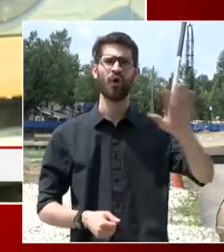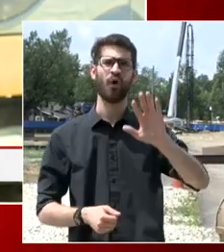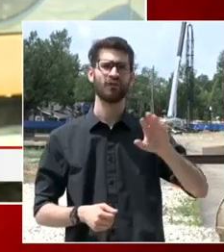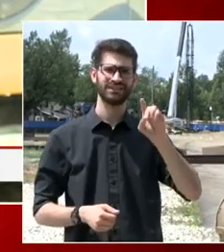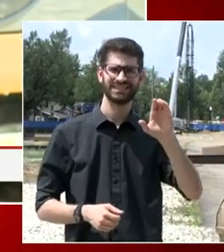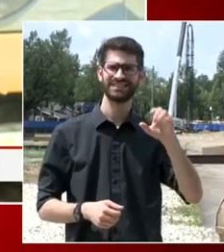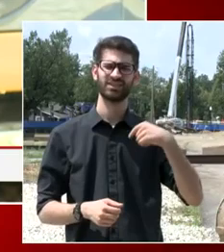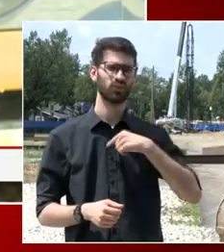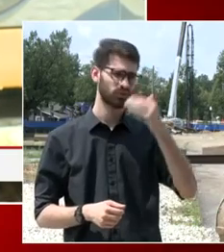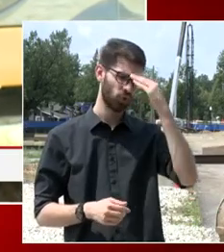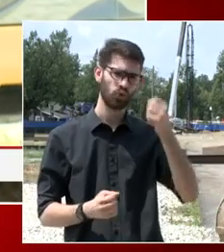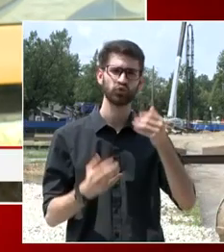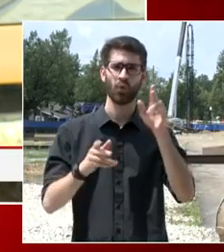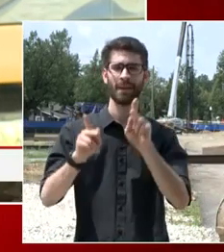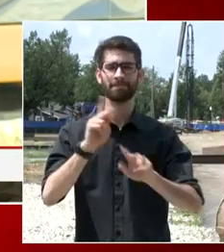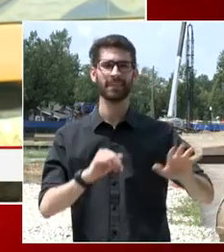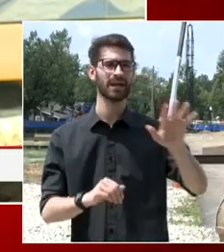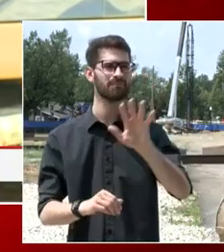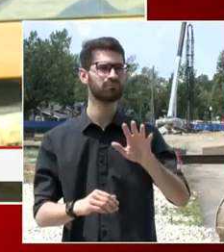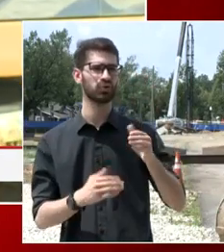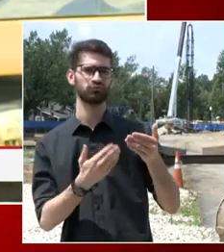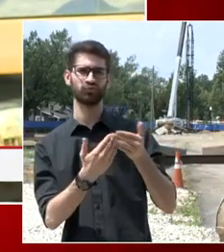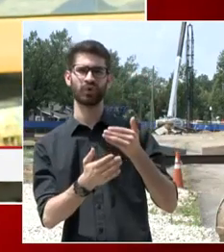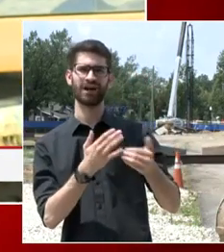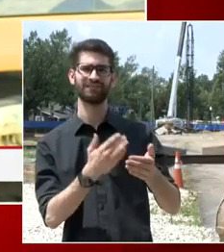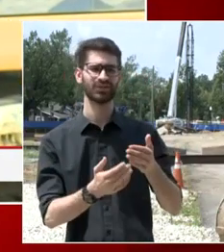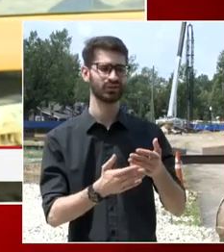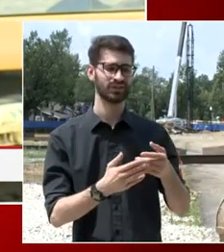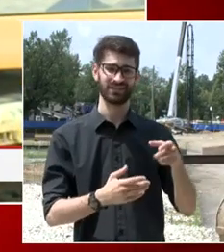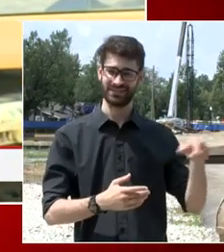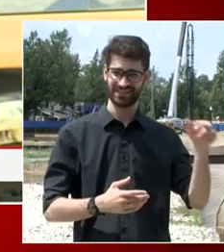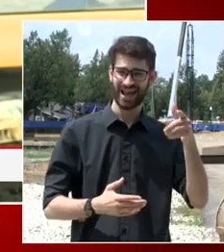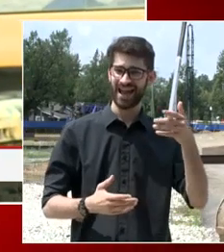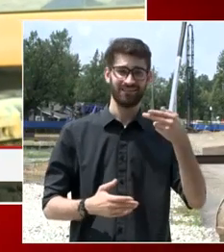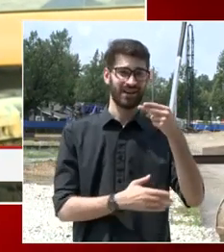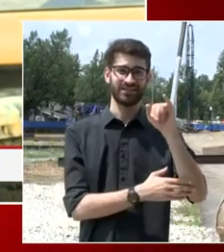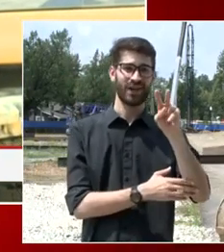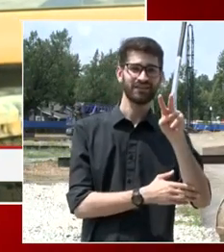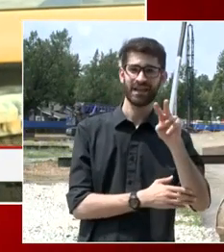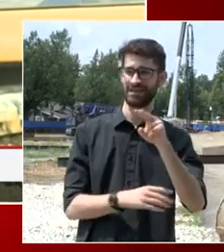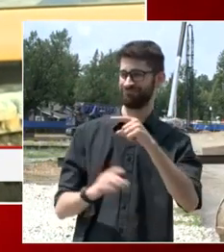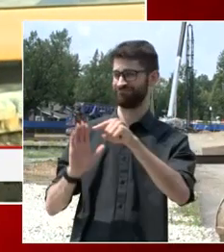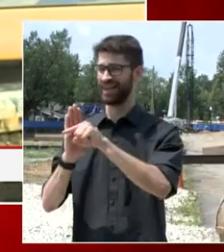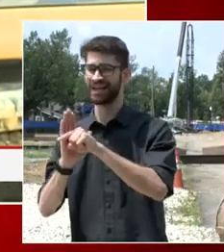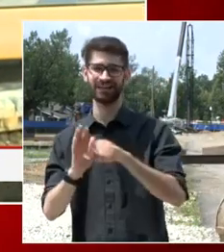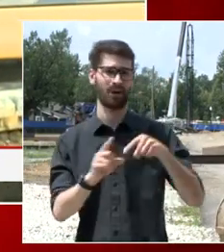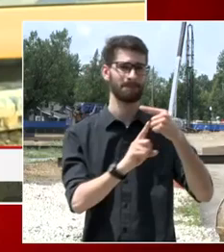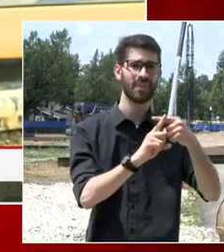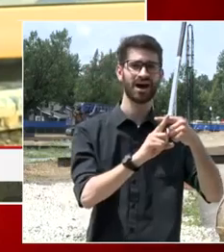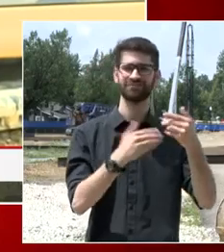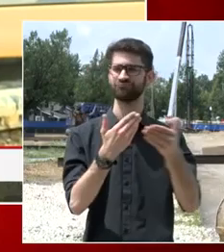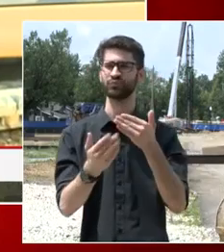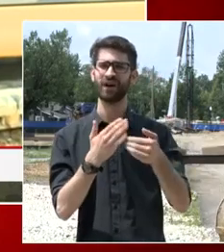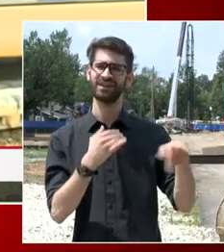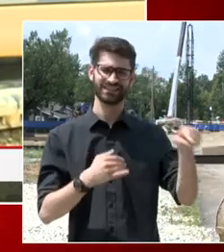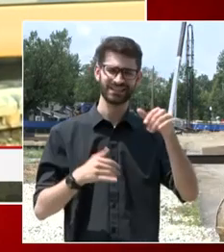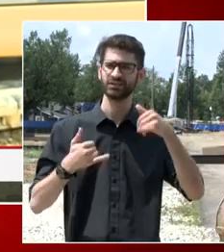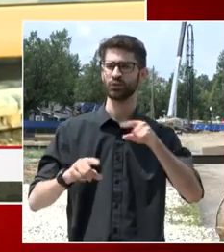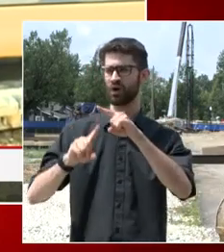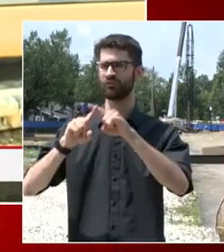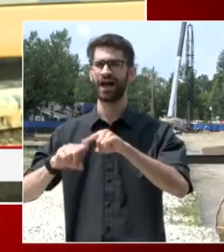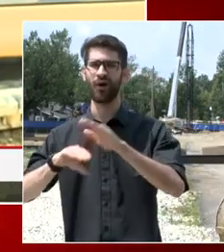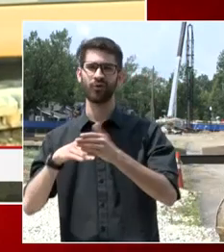many people, whether they're status neutral, meaning they're HIV negative or they're HIV positive, rely on services